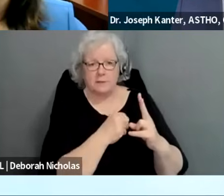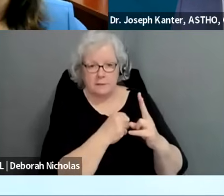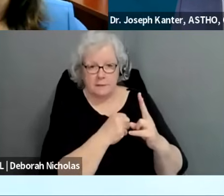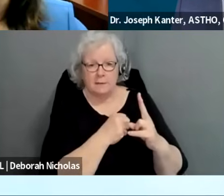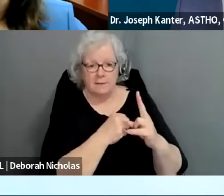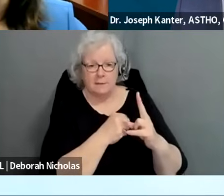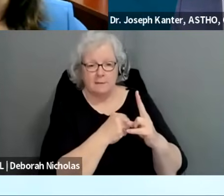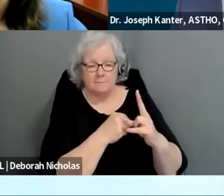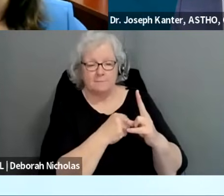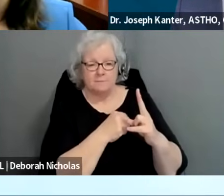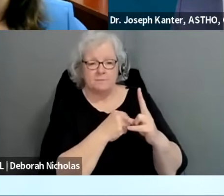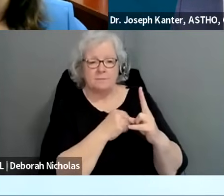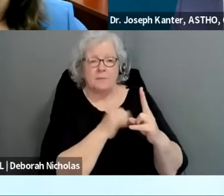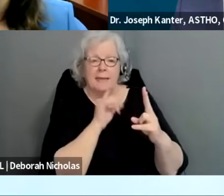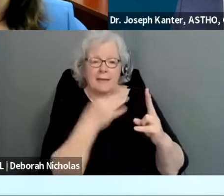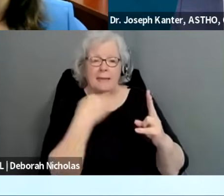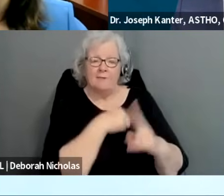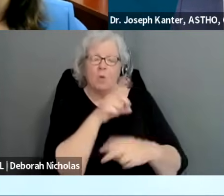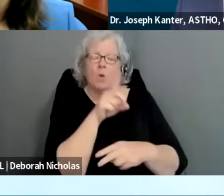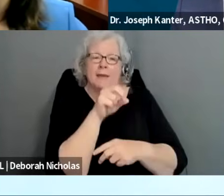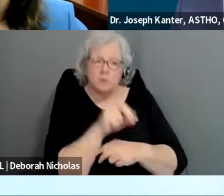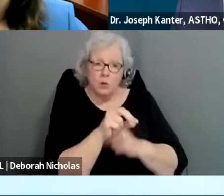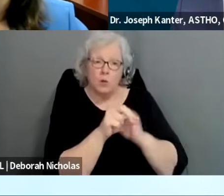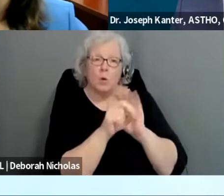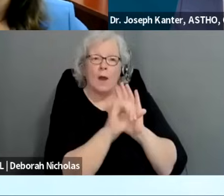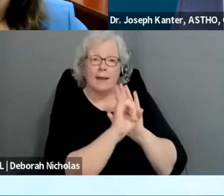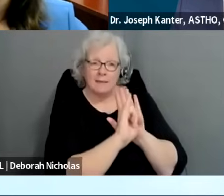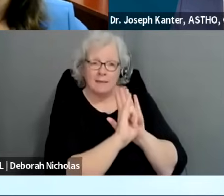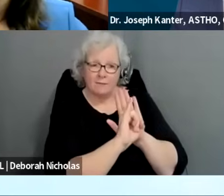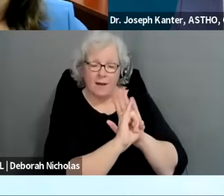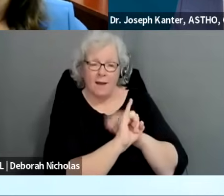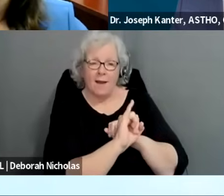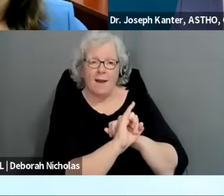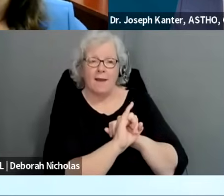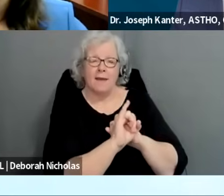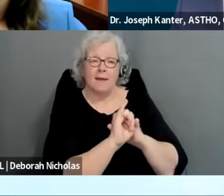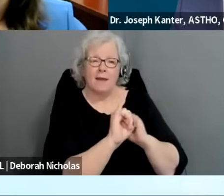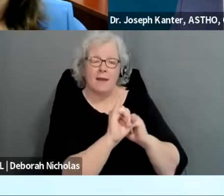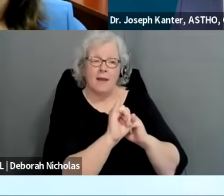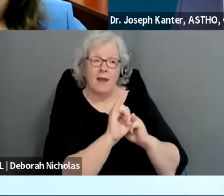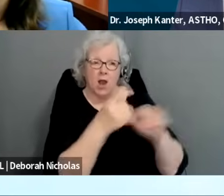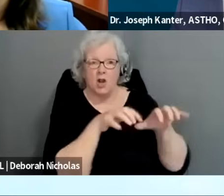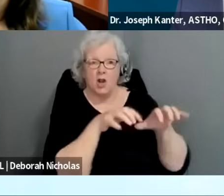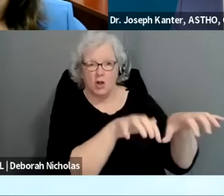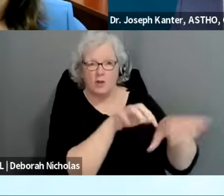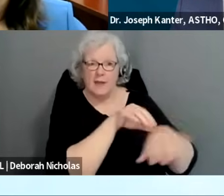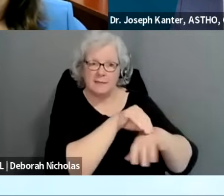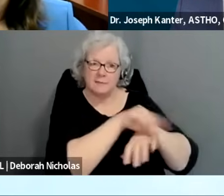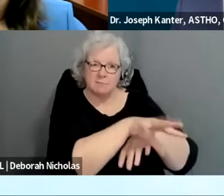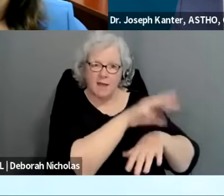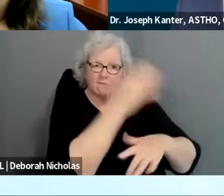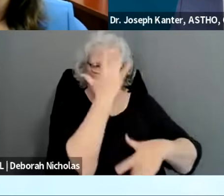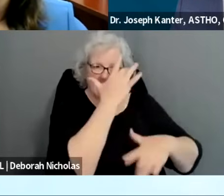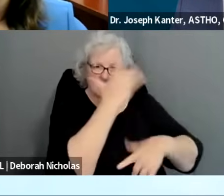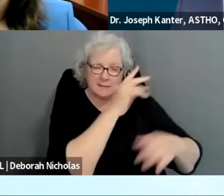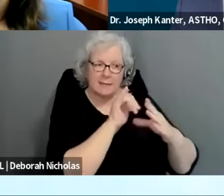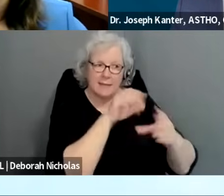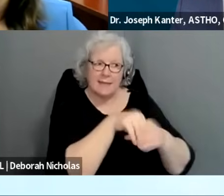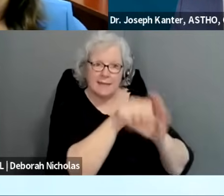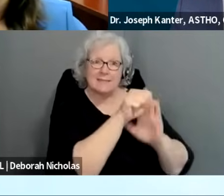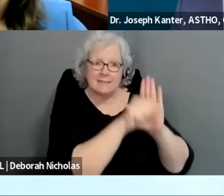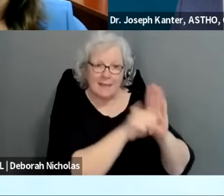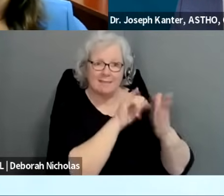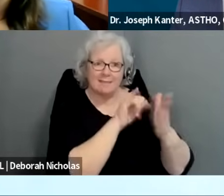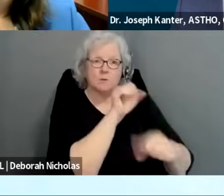And so if we do identify an affected herd in a state, working very closely with the state animal